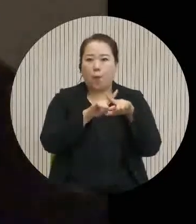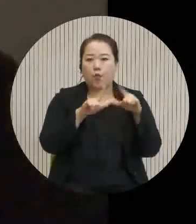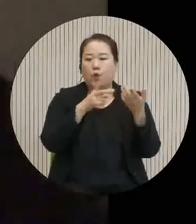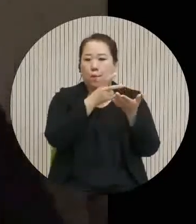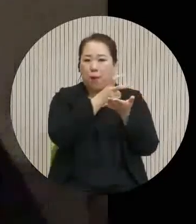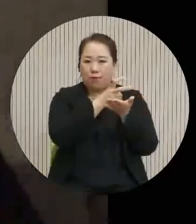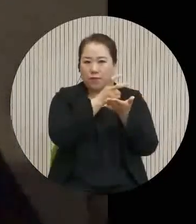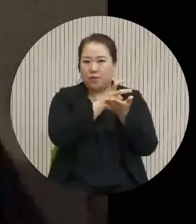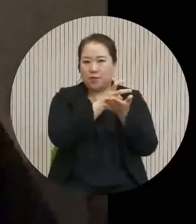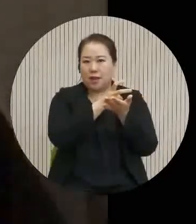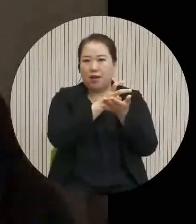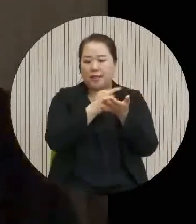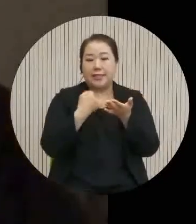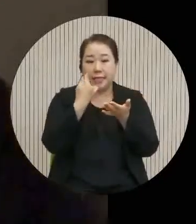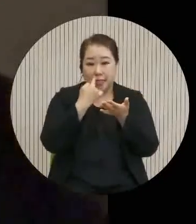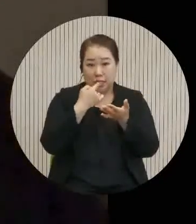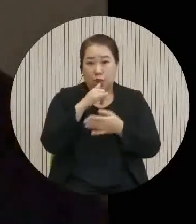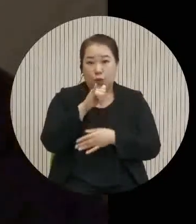of the world.